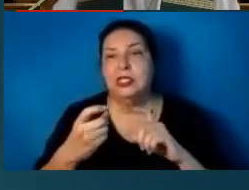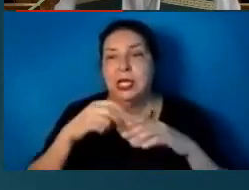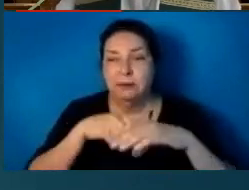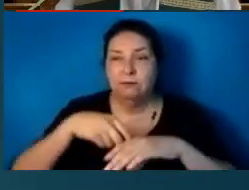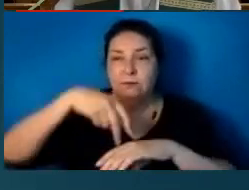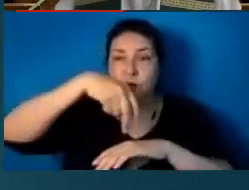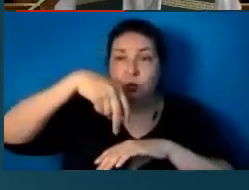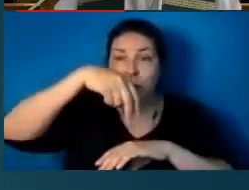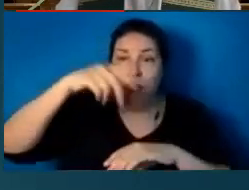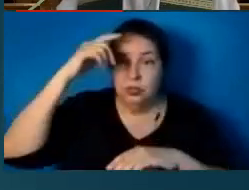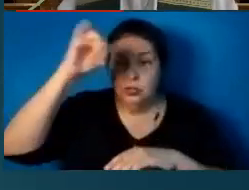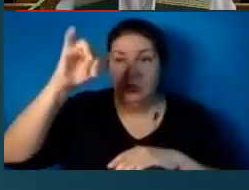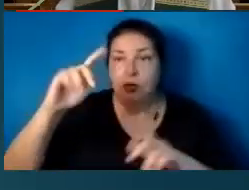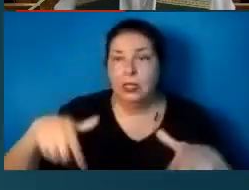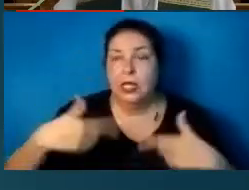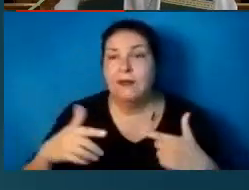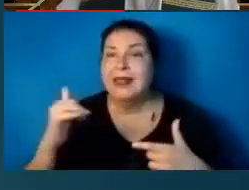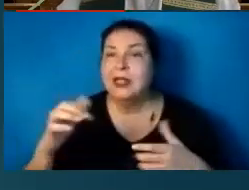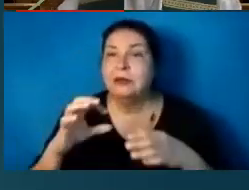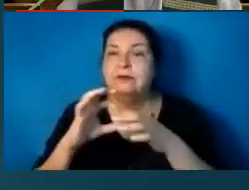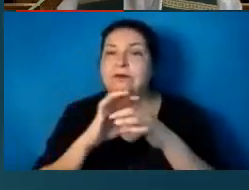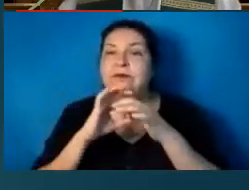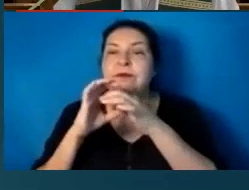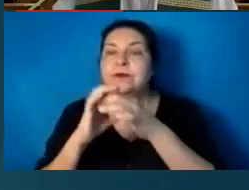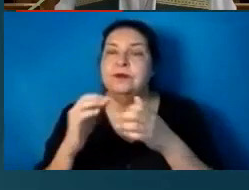and to a reunion that is joyful